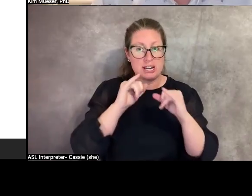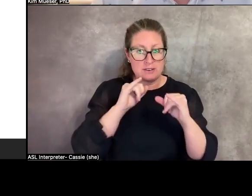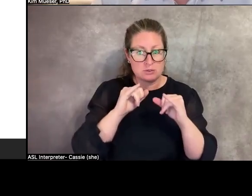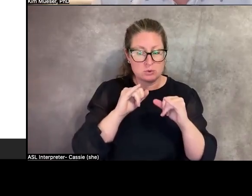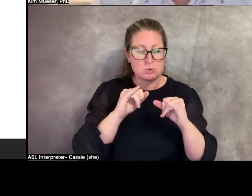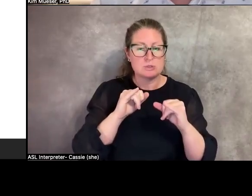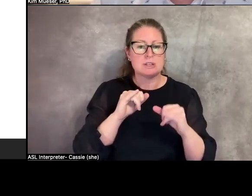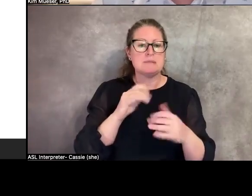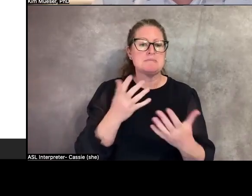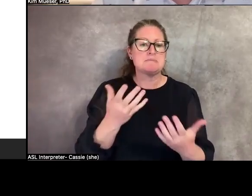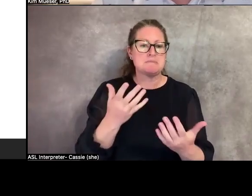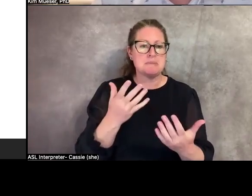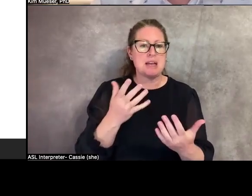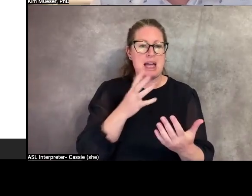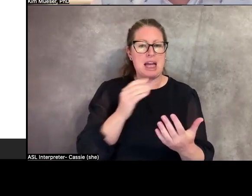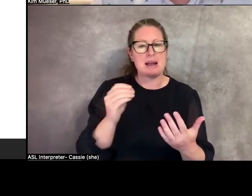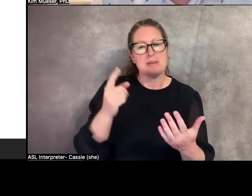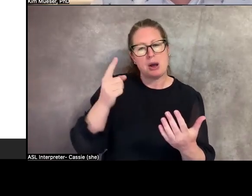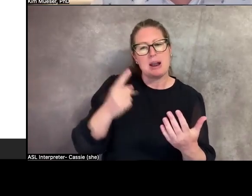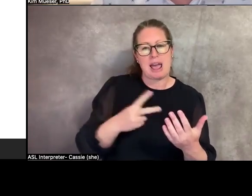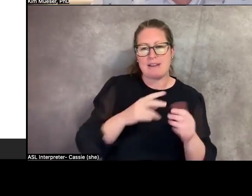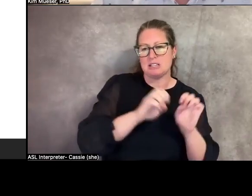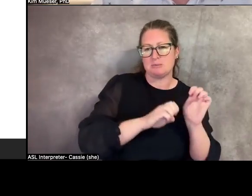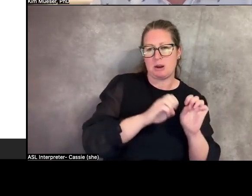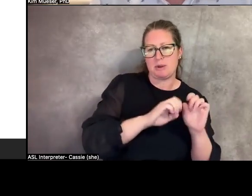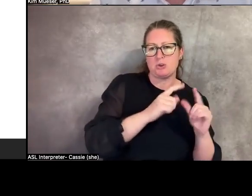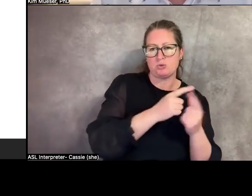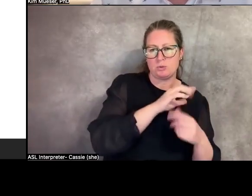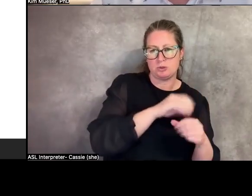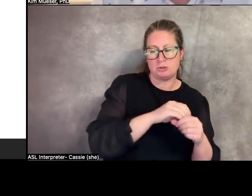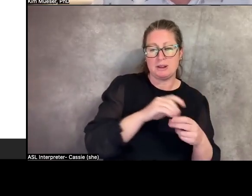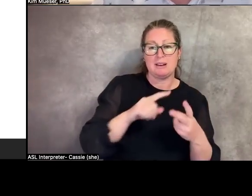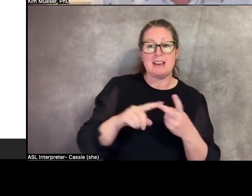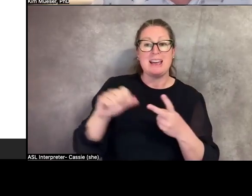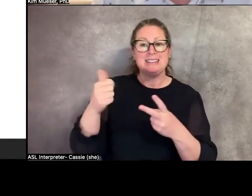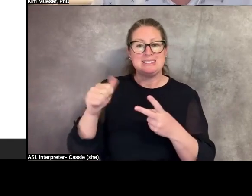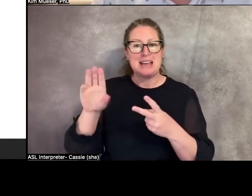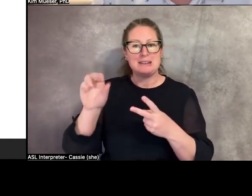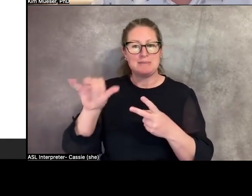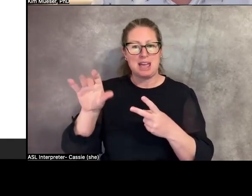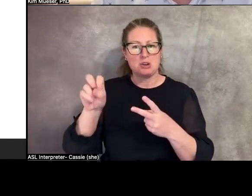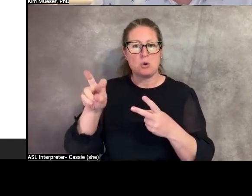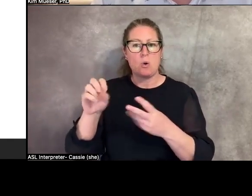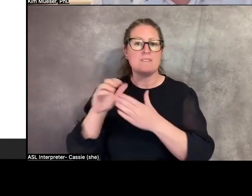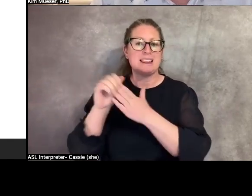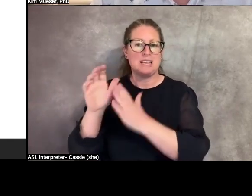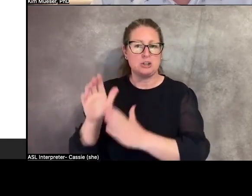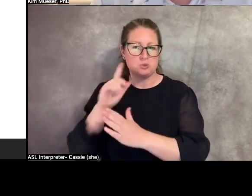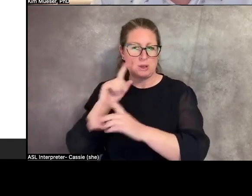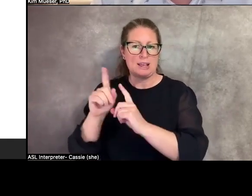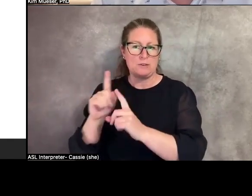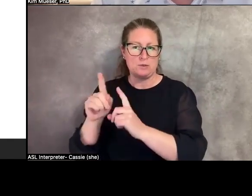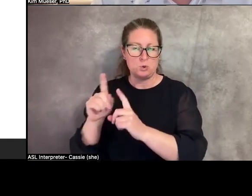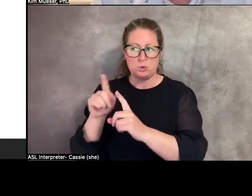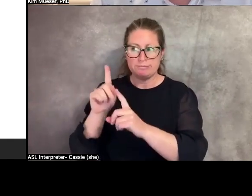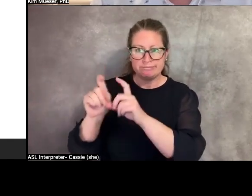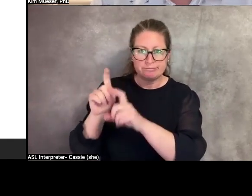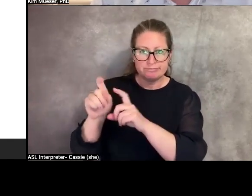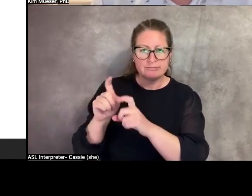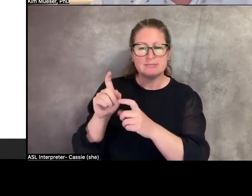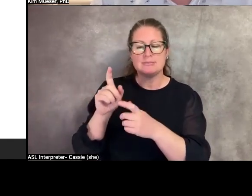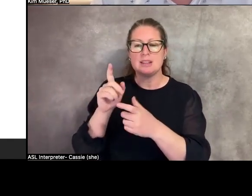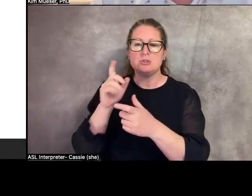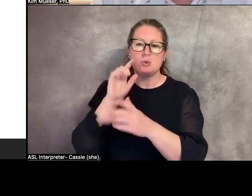with about half of the experimental group participants and 10 Baycove leaders to identify facilitators